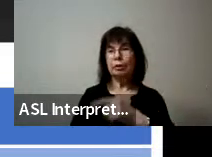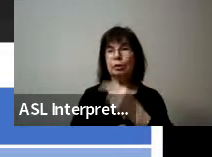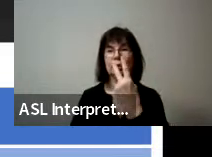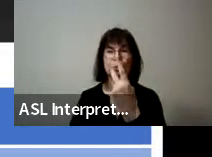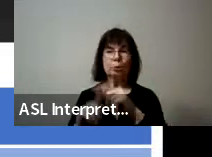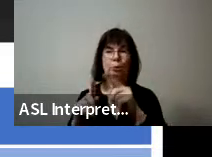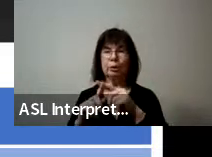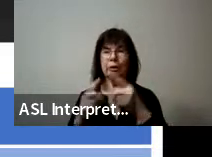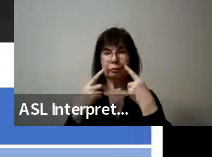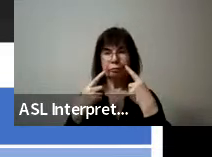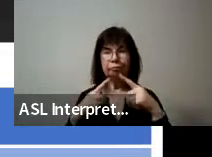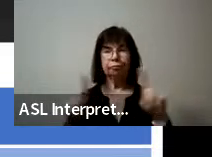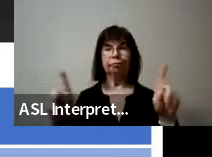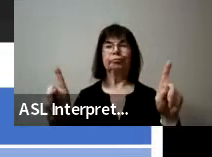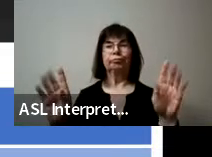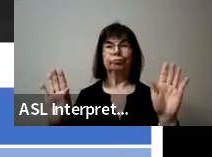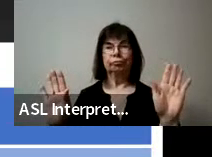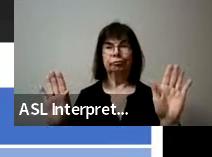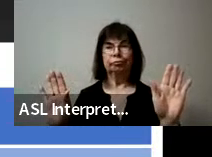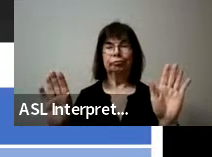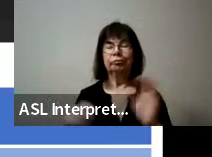declarations. A